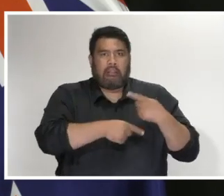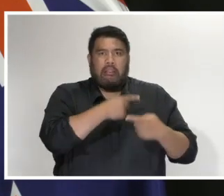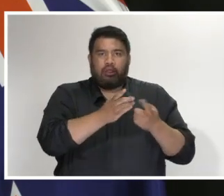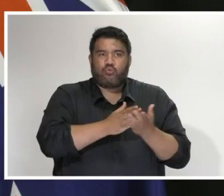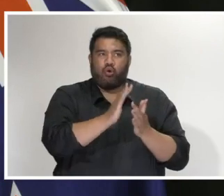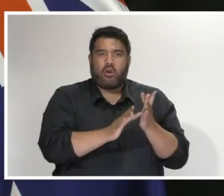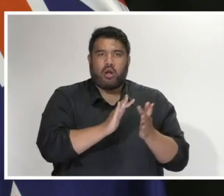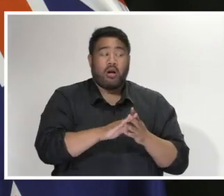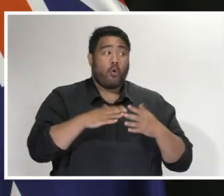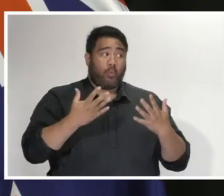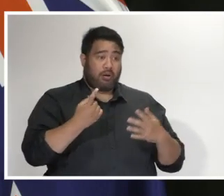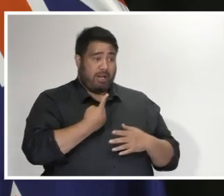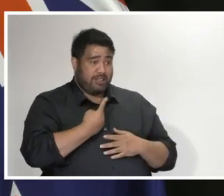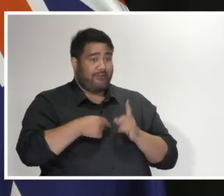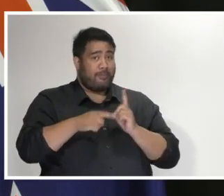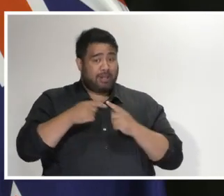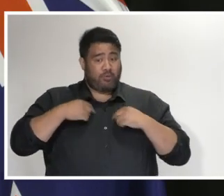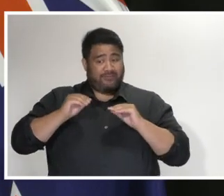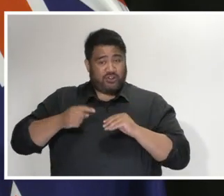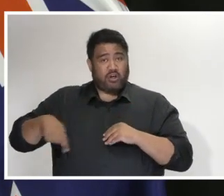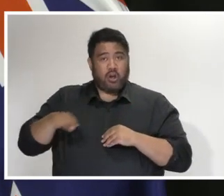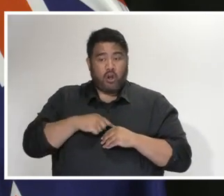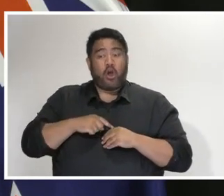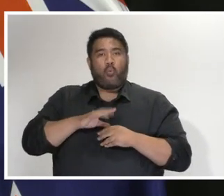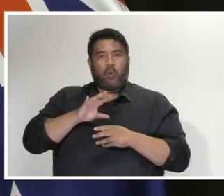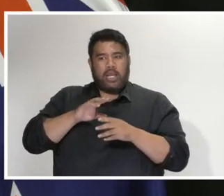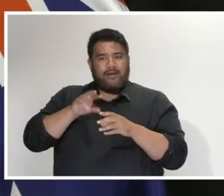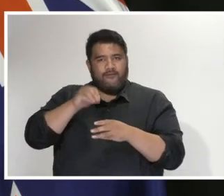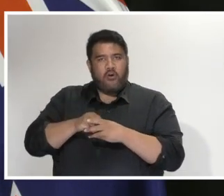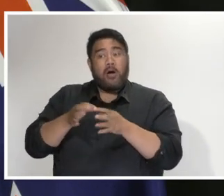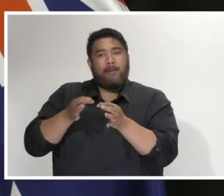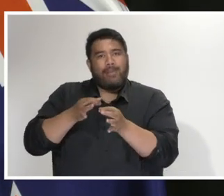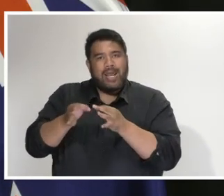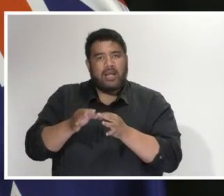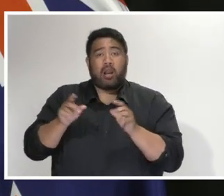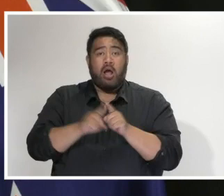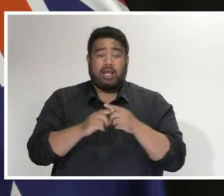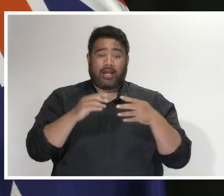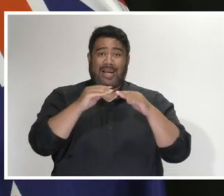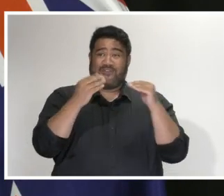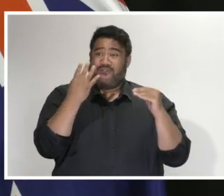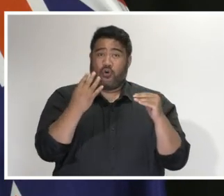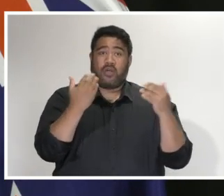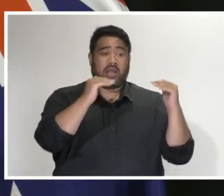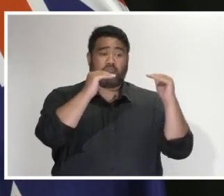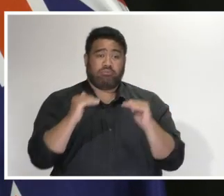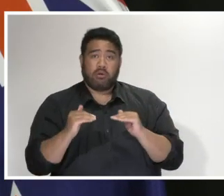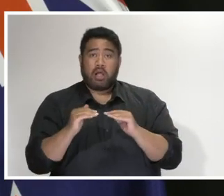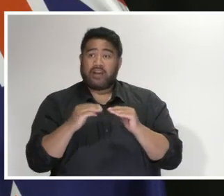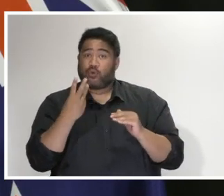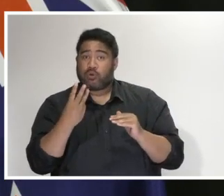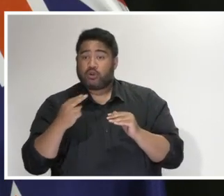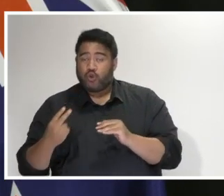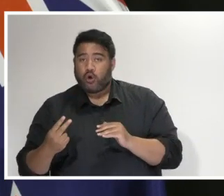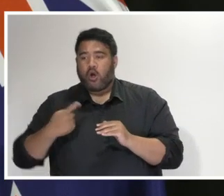me, we're very actively engaged in the planning beyond level 4 lockdown in terms of what happens there. And